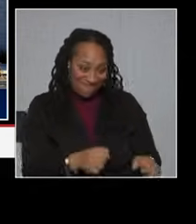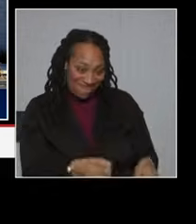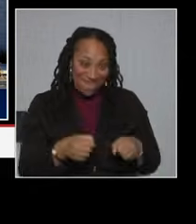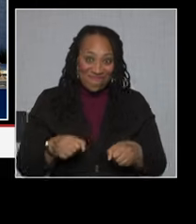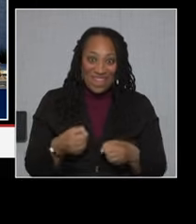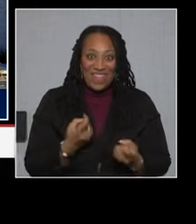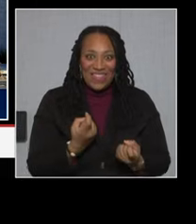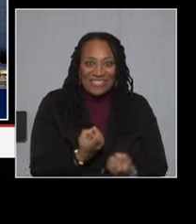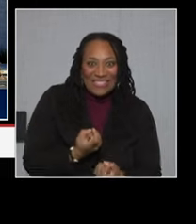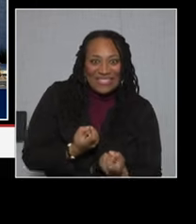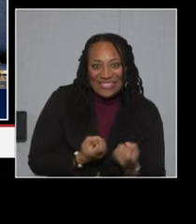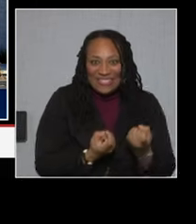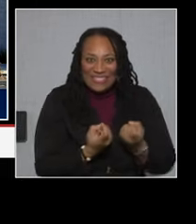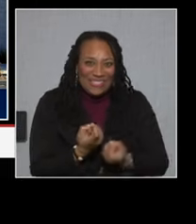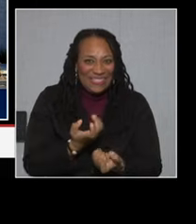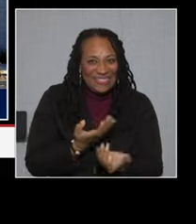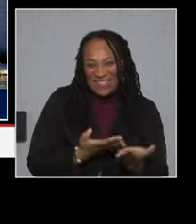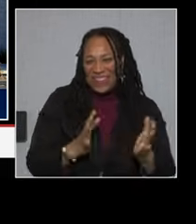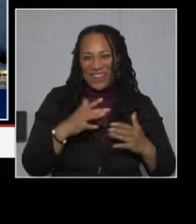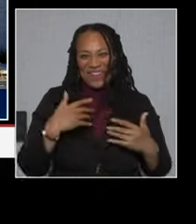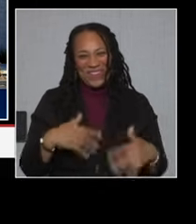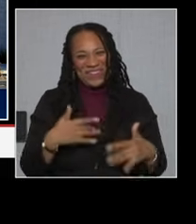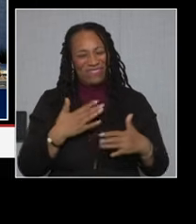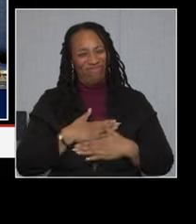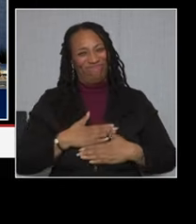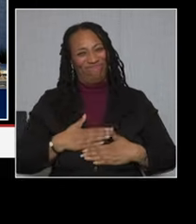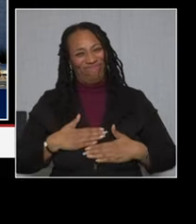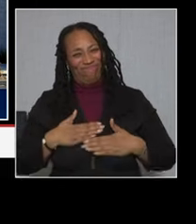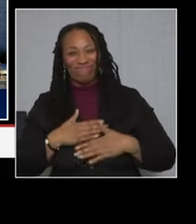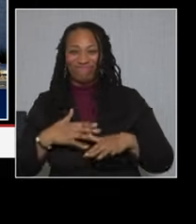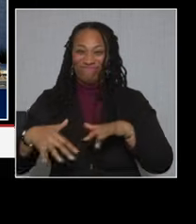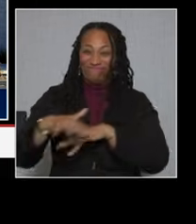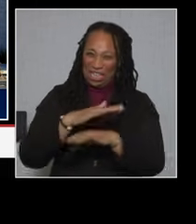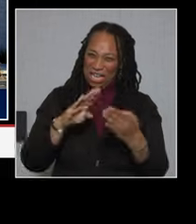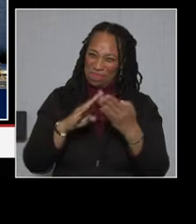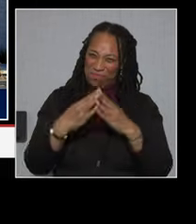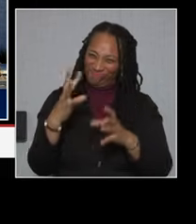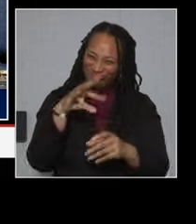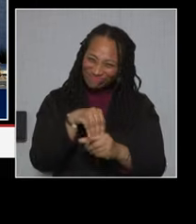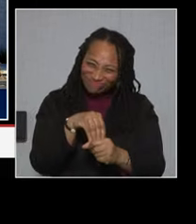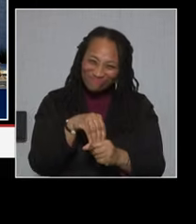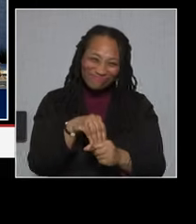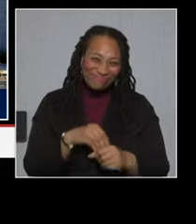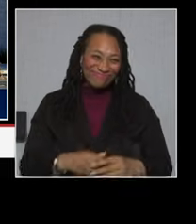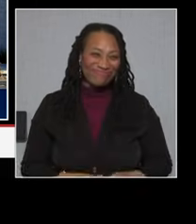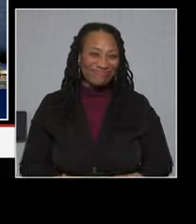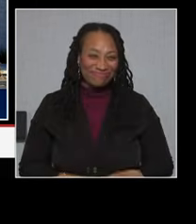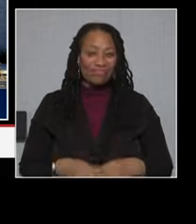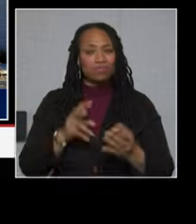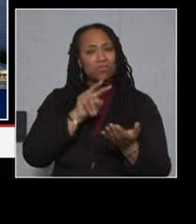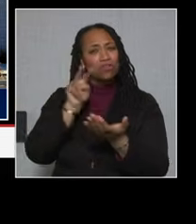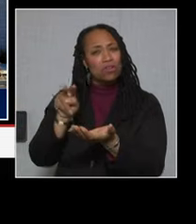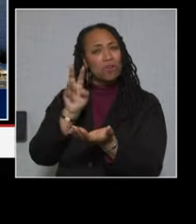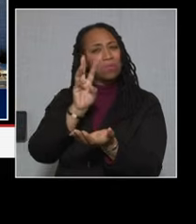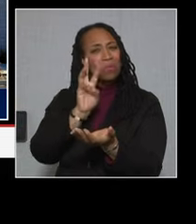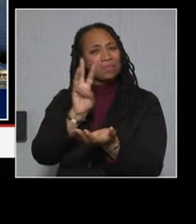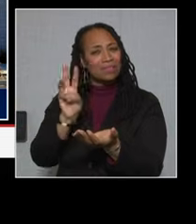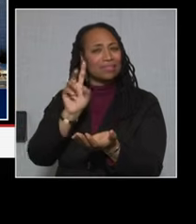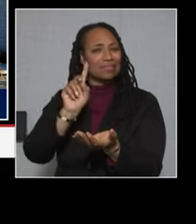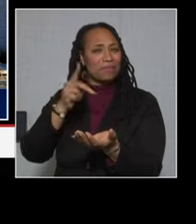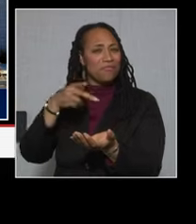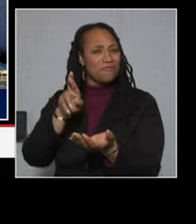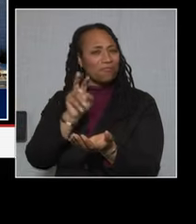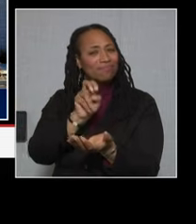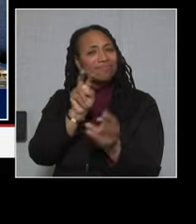and people are just having a really good time. So check out DPR for all of the opportunities to get active